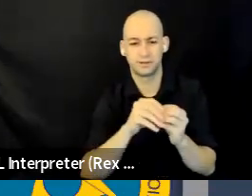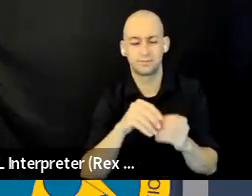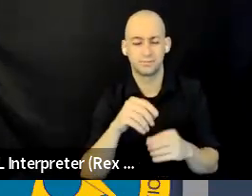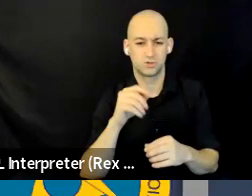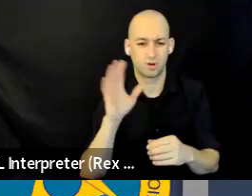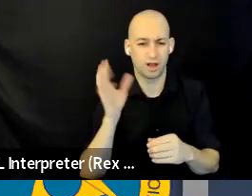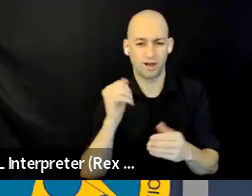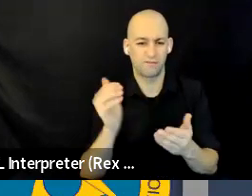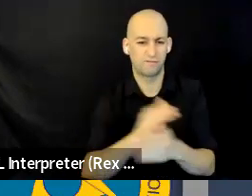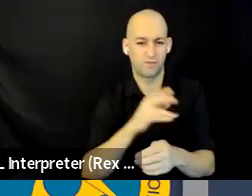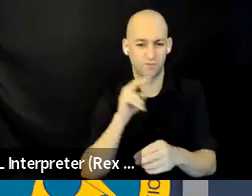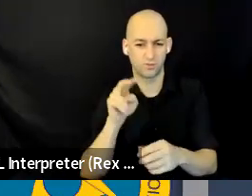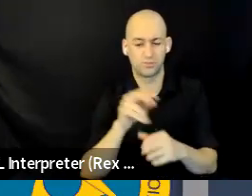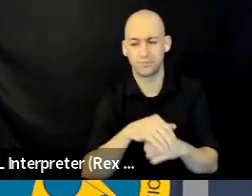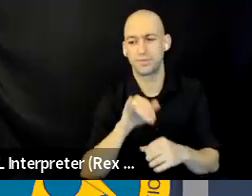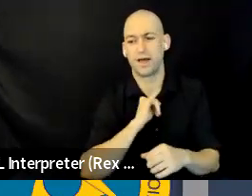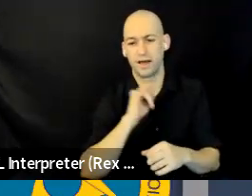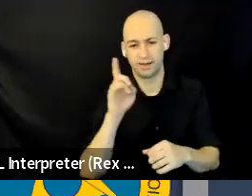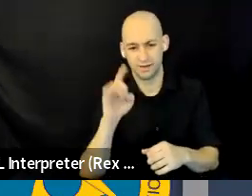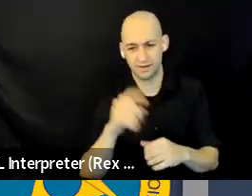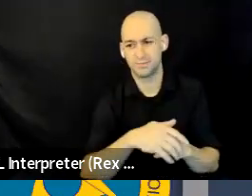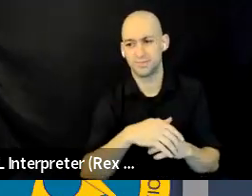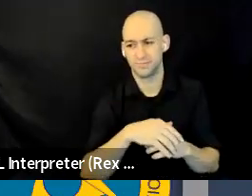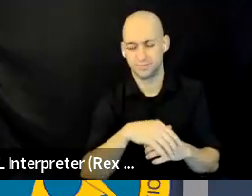Thank you. Now run. Thank you. Run, sit down.